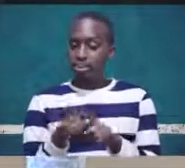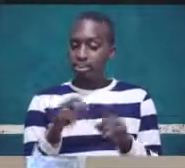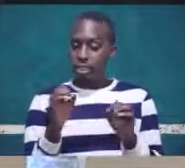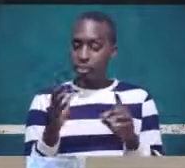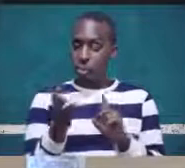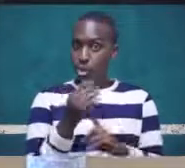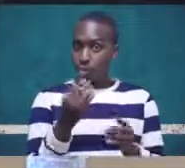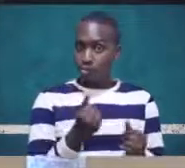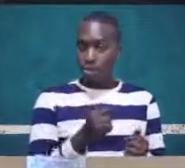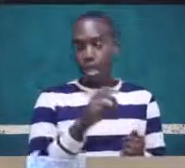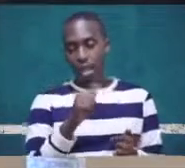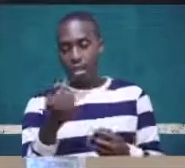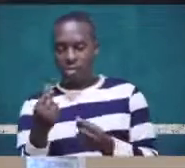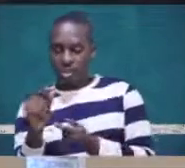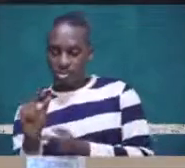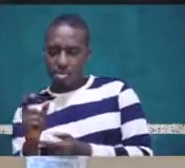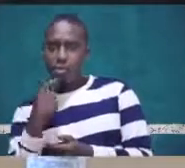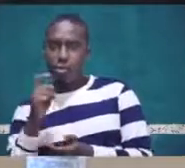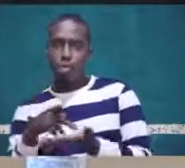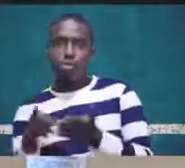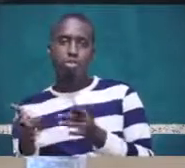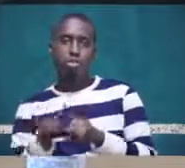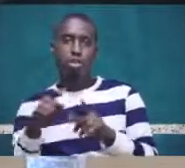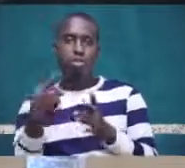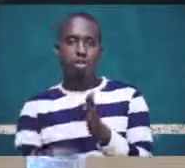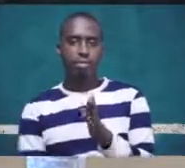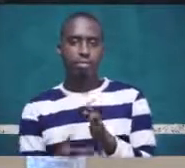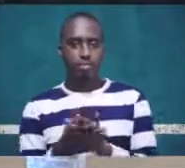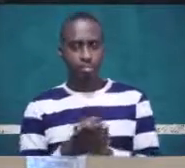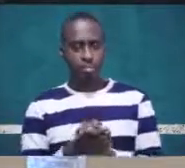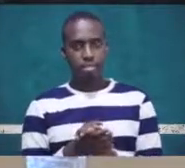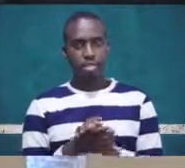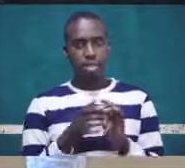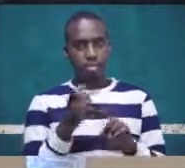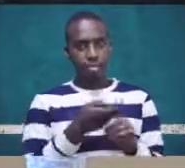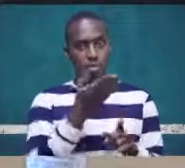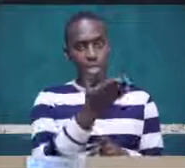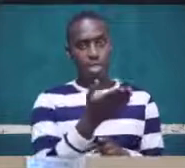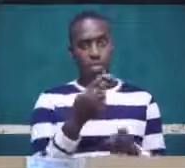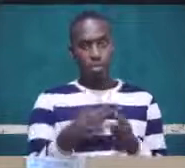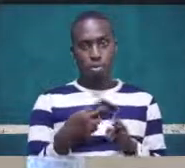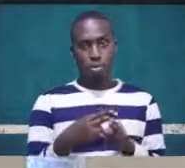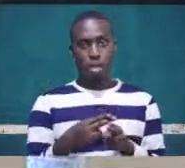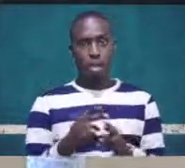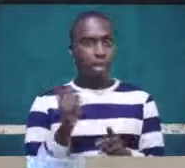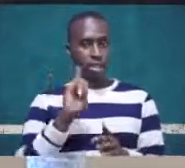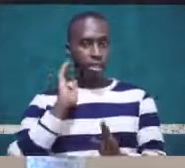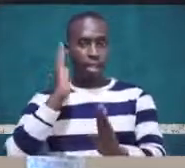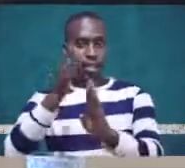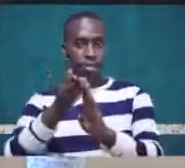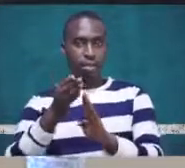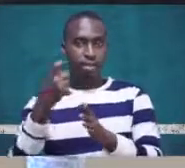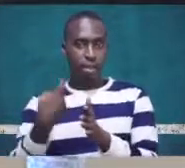money, there is the other amount of money that you have to pay as tax. And from this other one called indirect